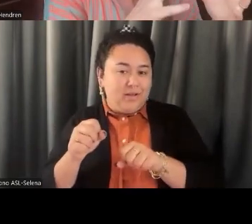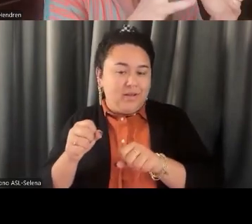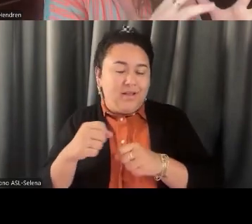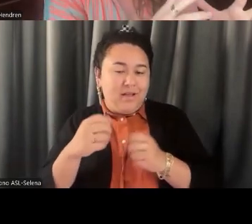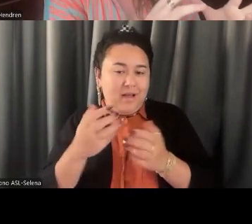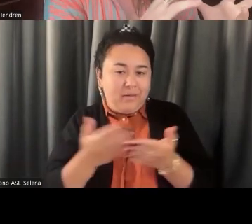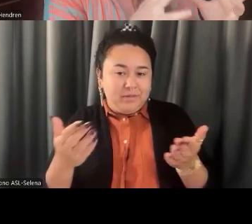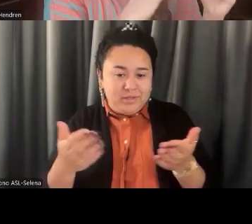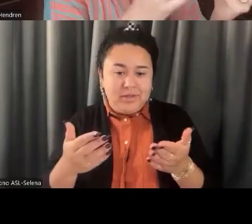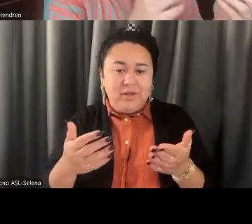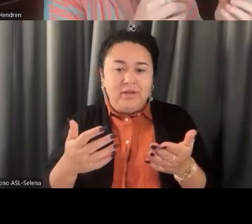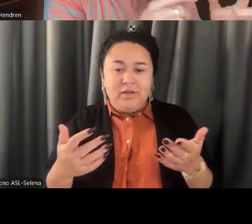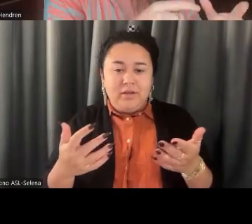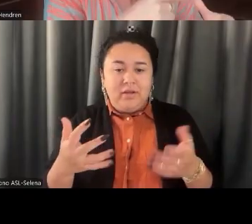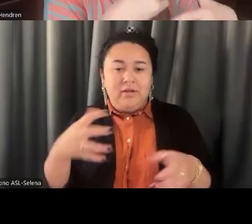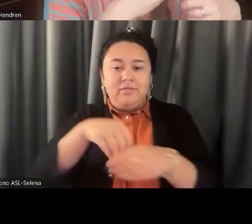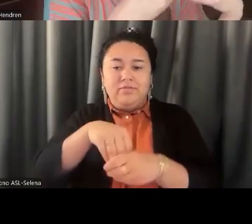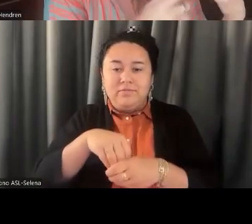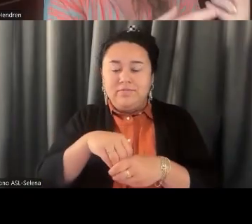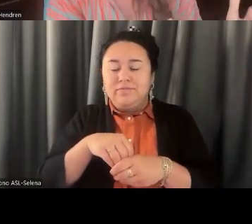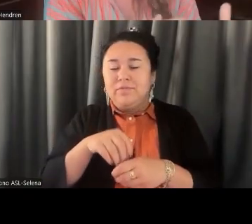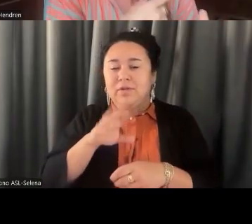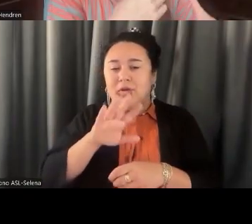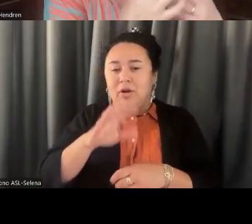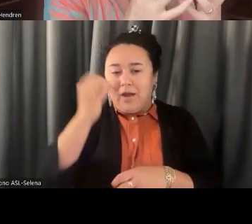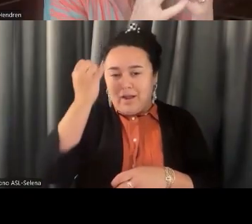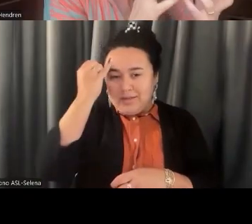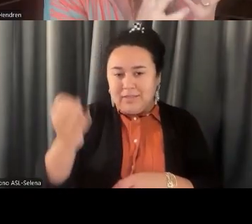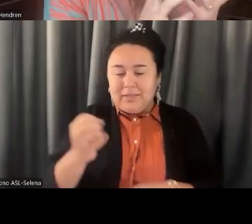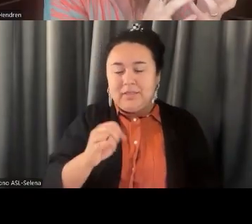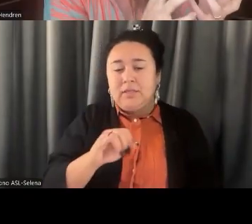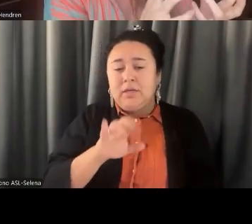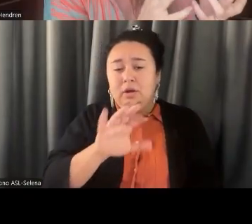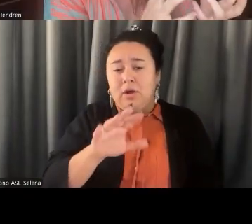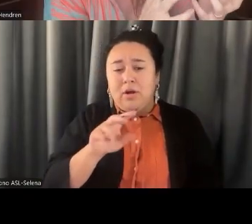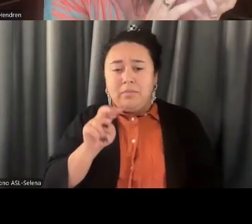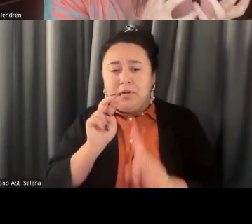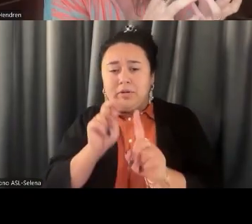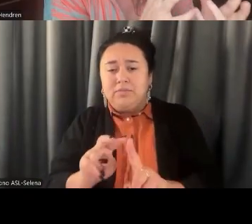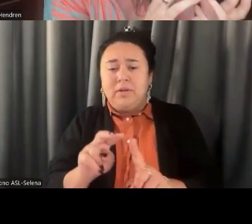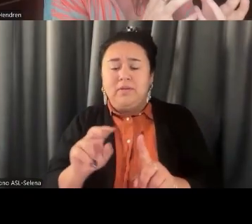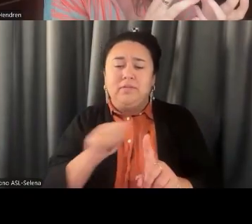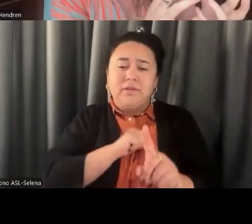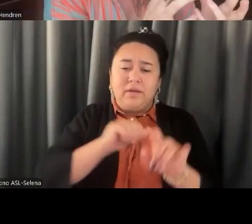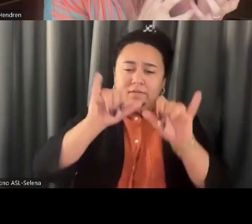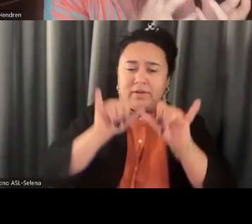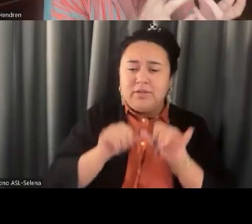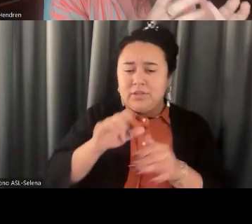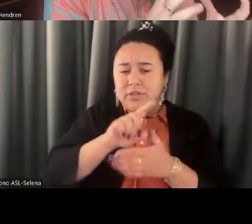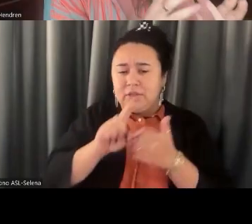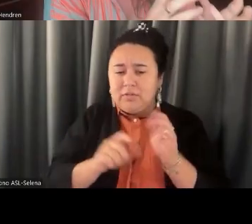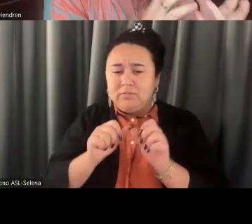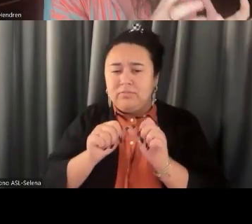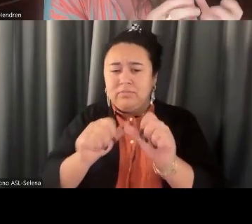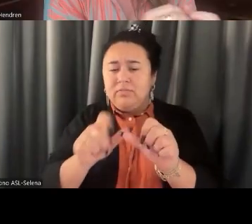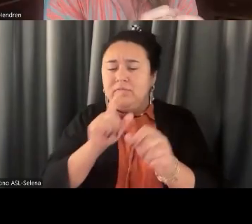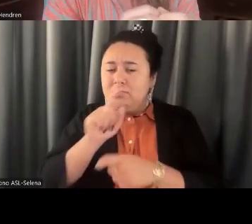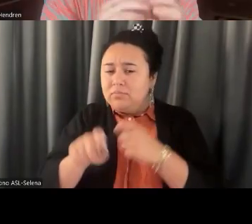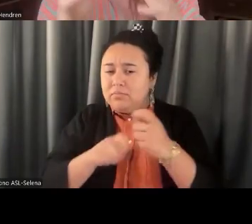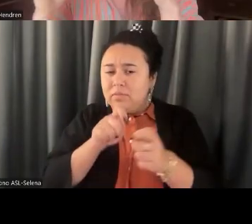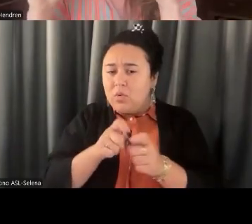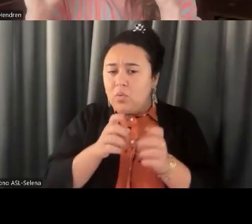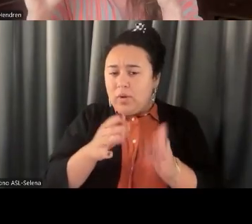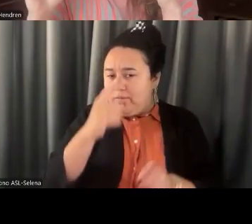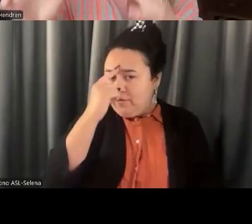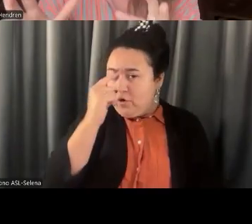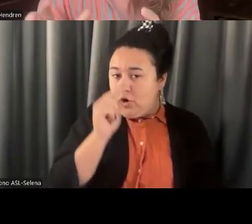both Grandin's insight and her own self-engineering and that design that's sort of held up in this very particular way for her,